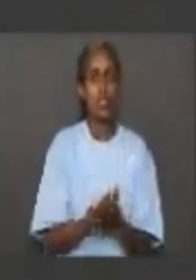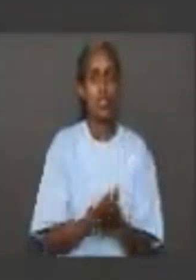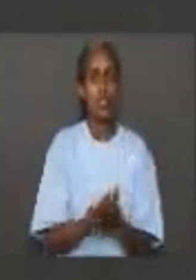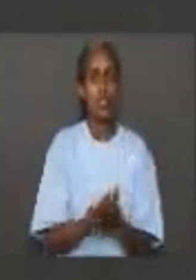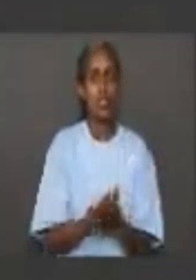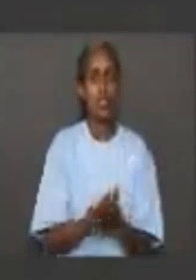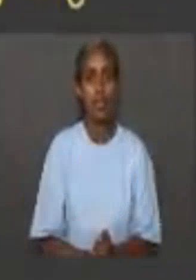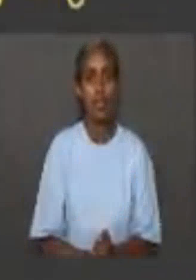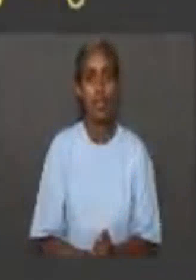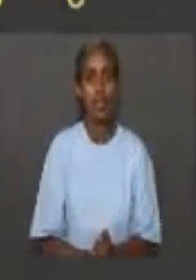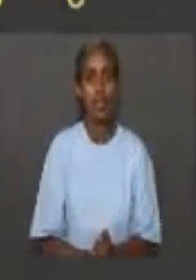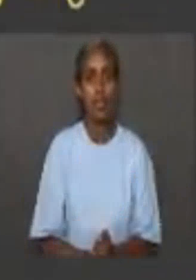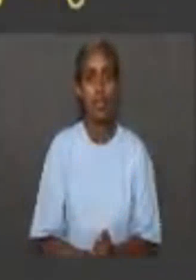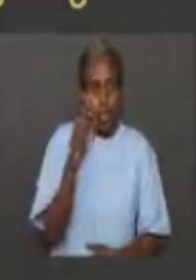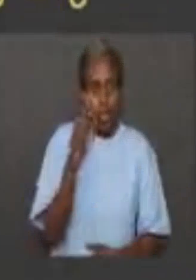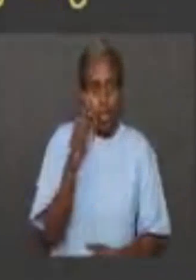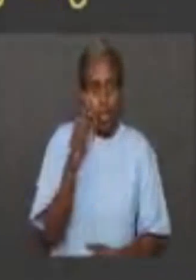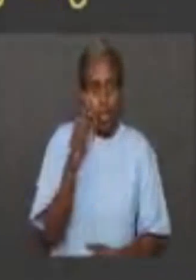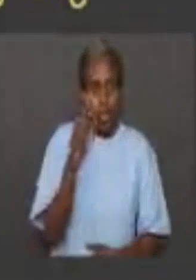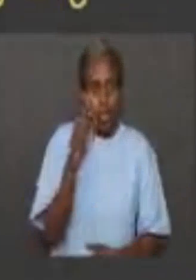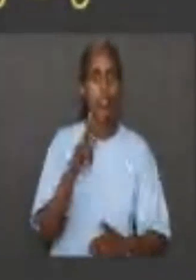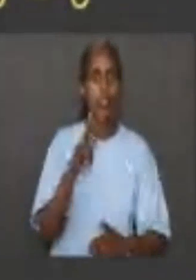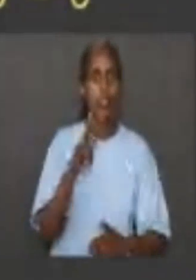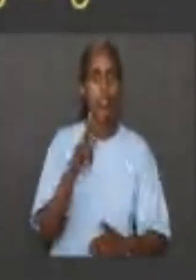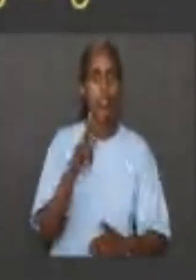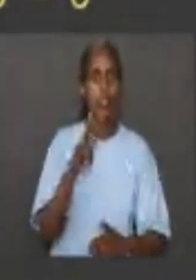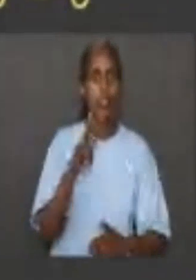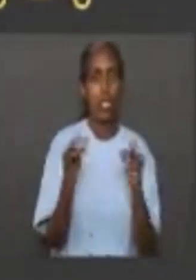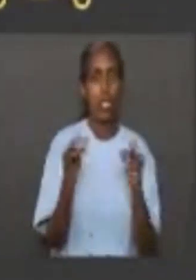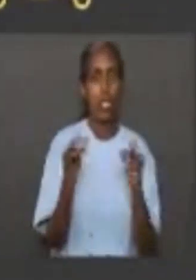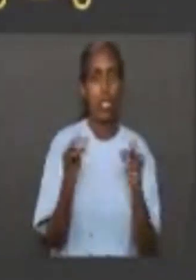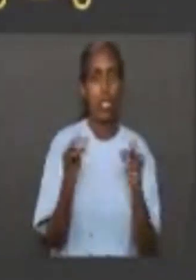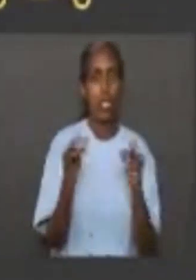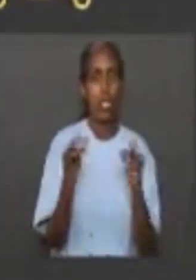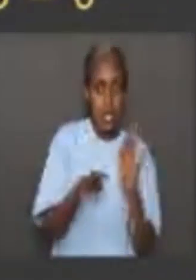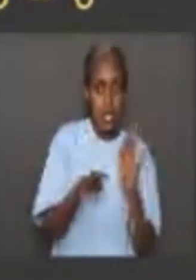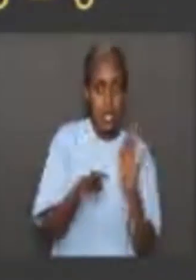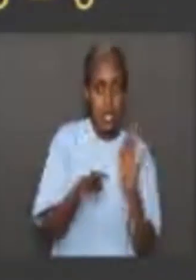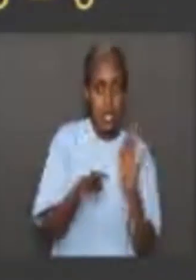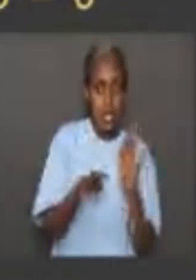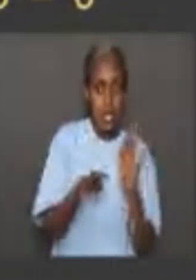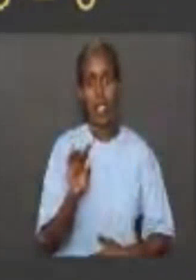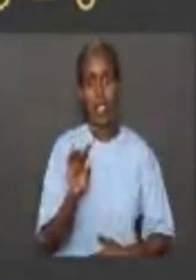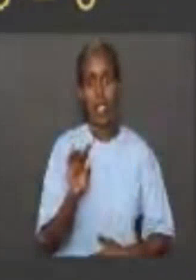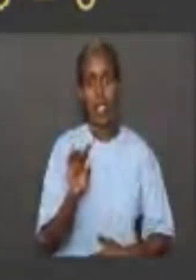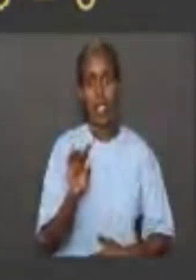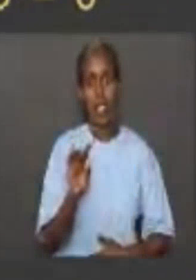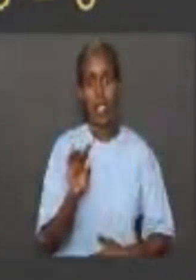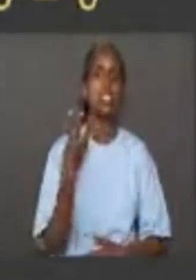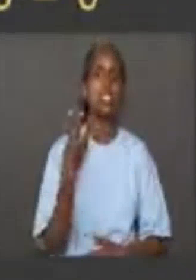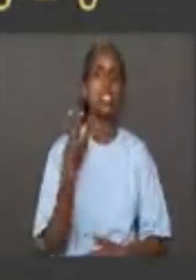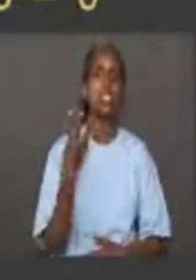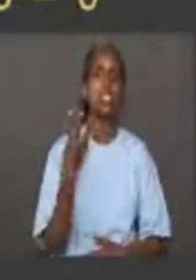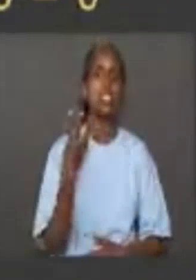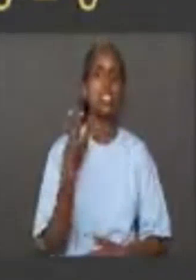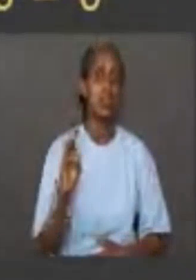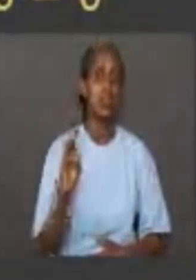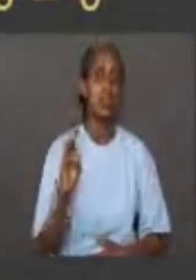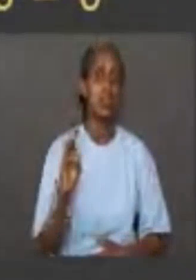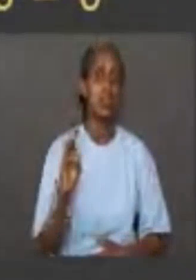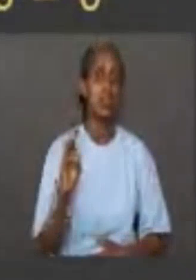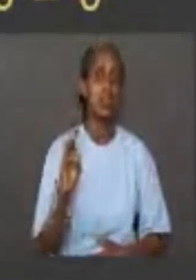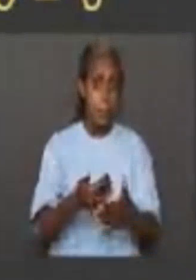F of -2 equals -8 plus 16